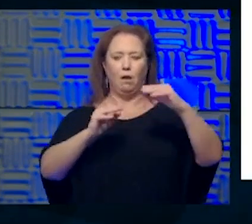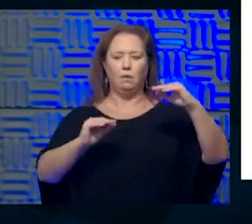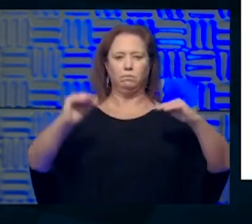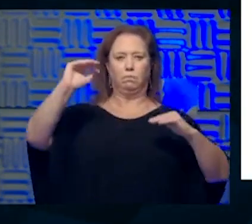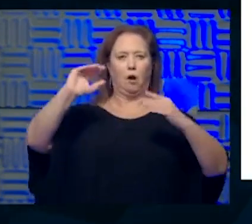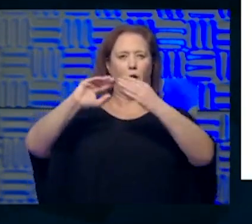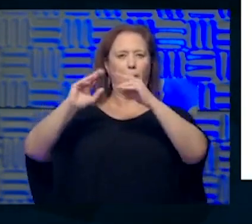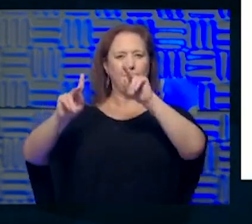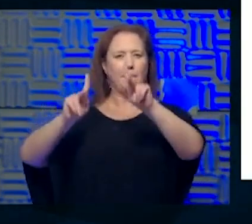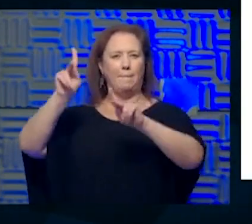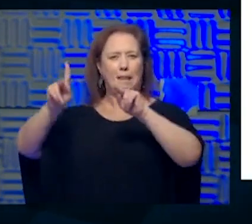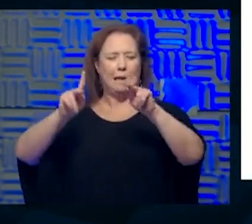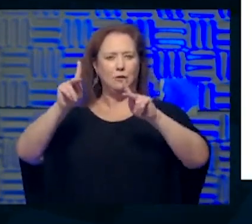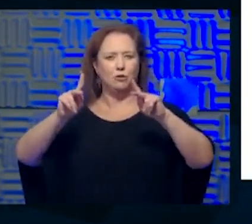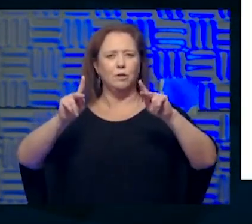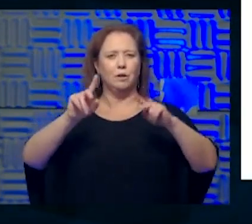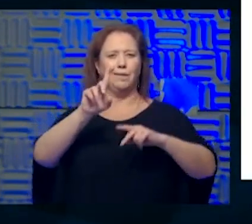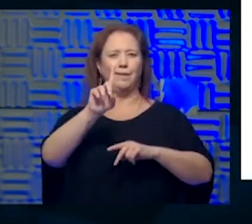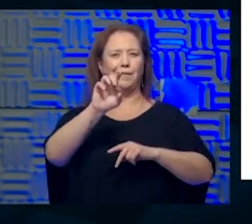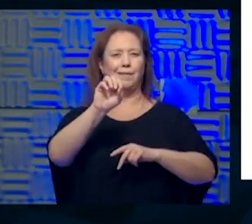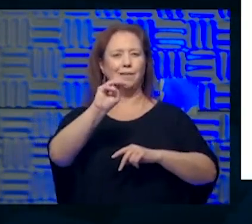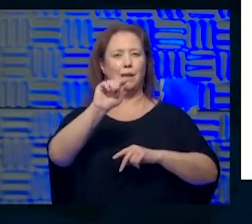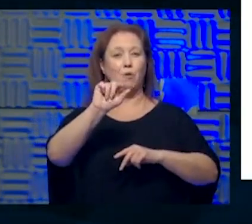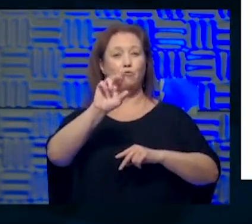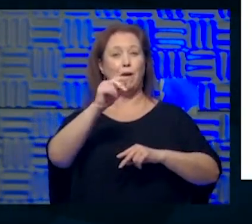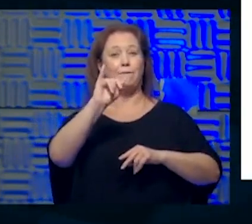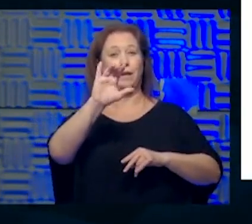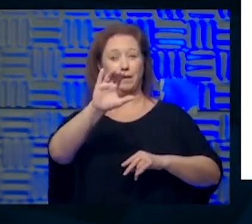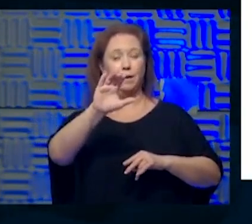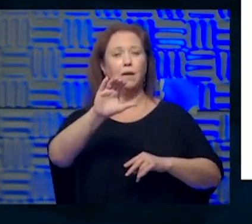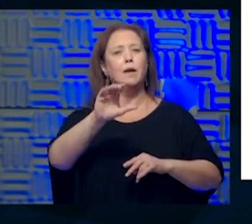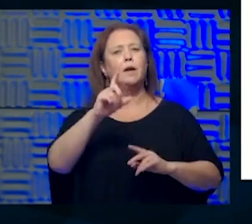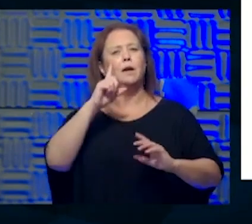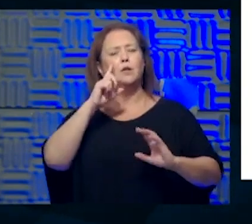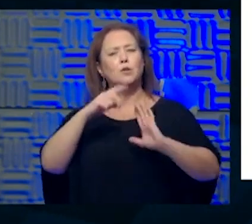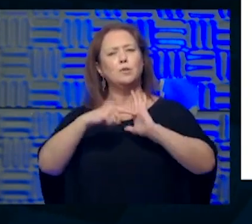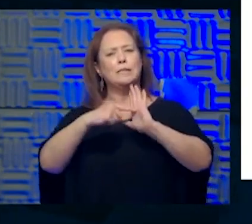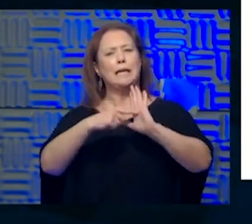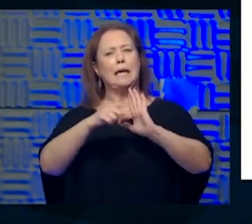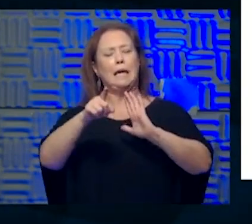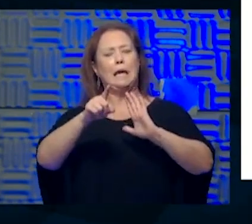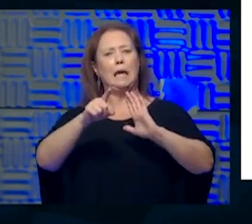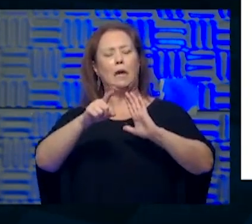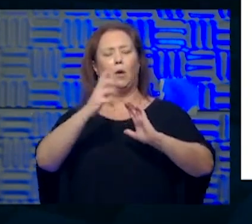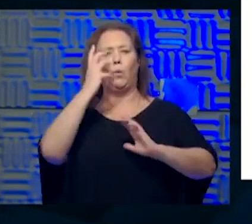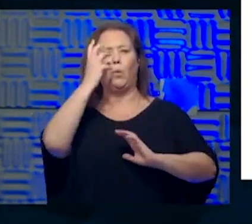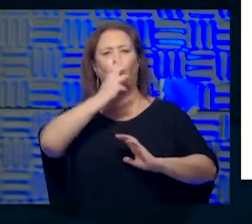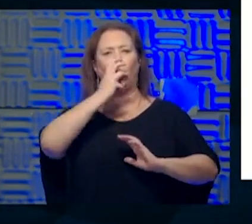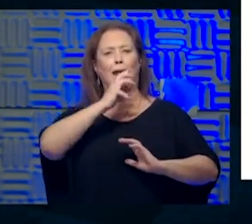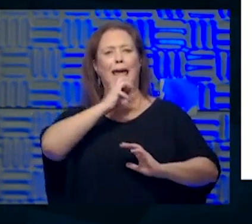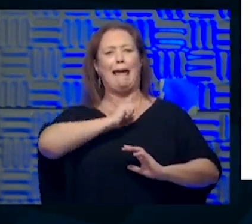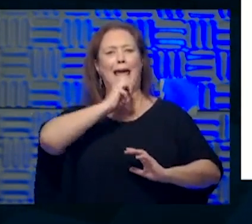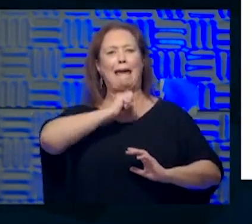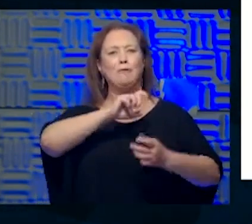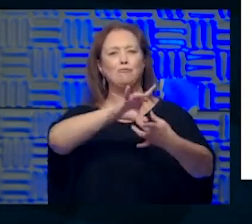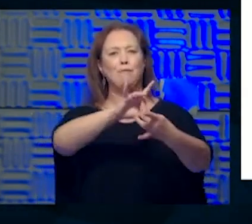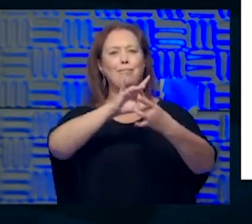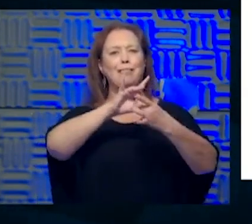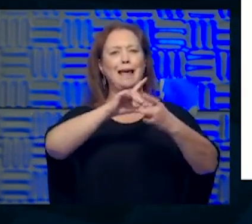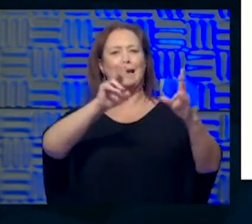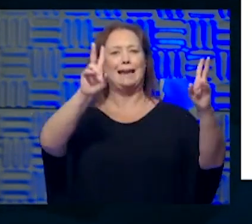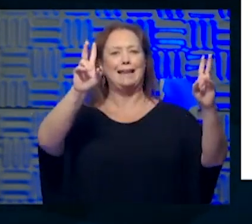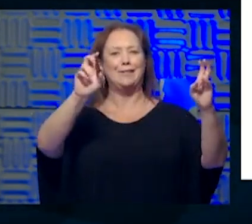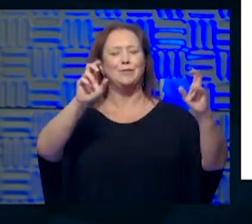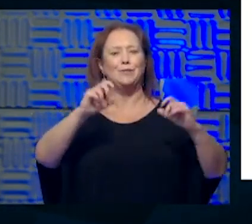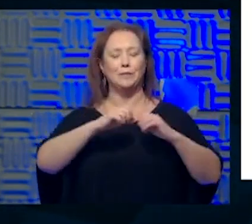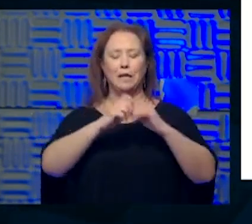population demographics are. The bottom table there in the bottom right just shows you how dramatic the age-related issues are and